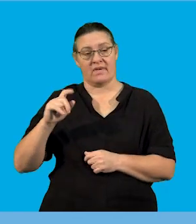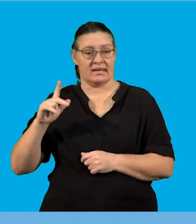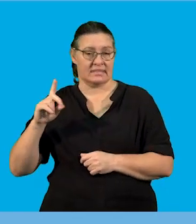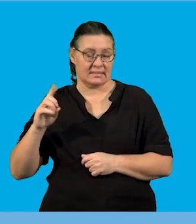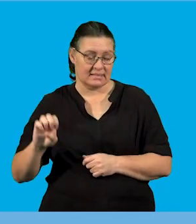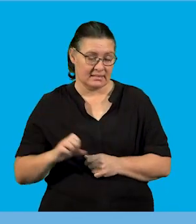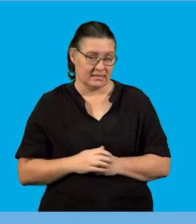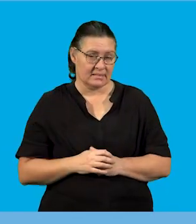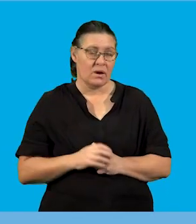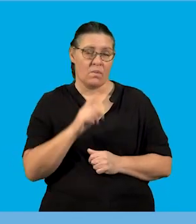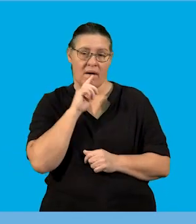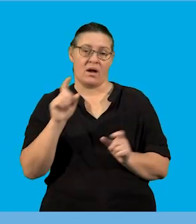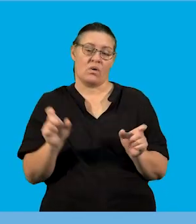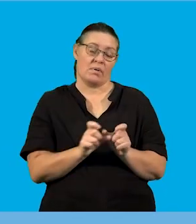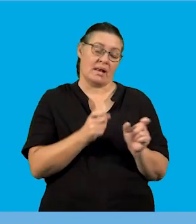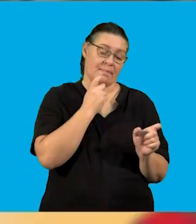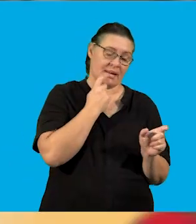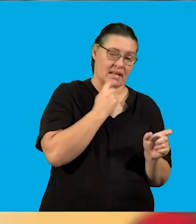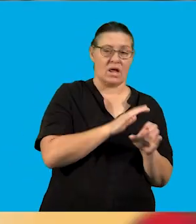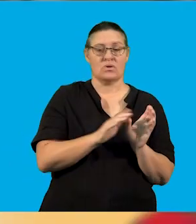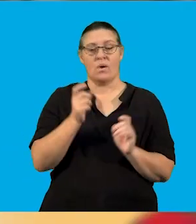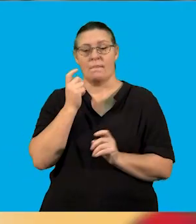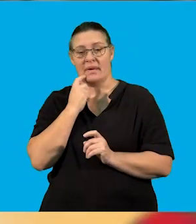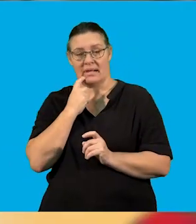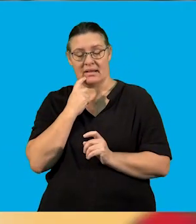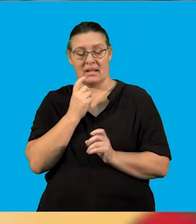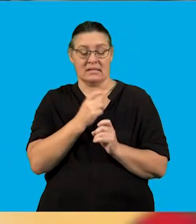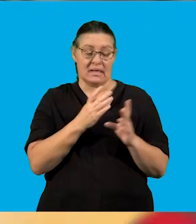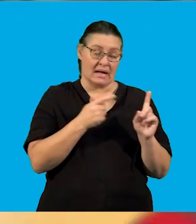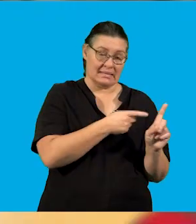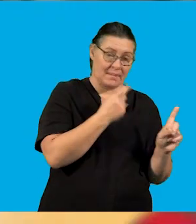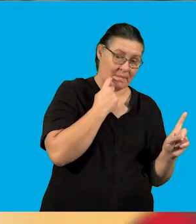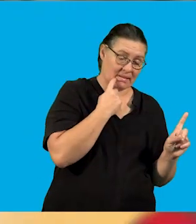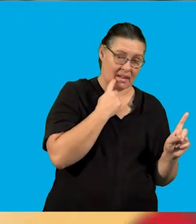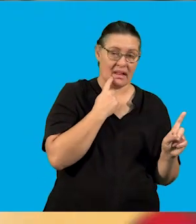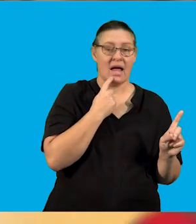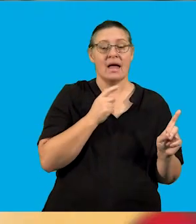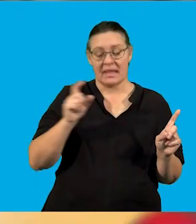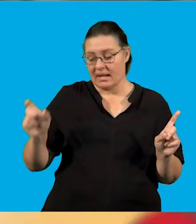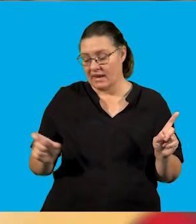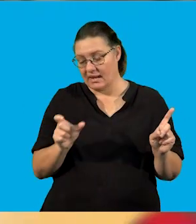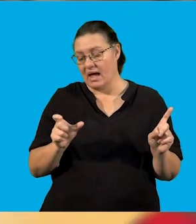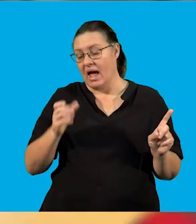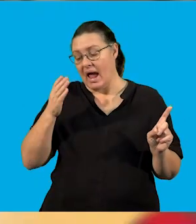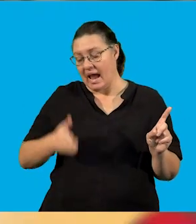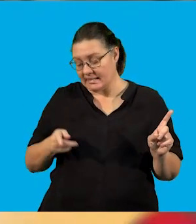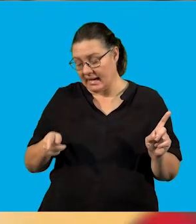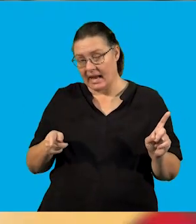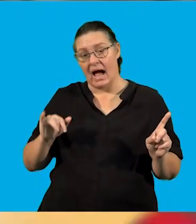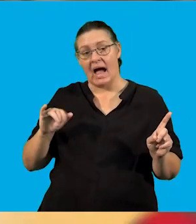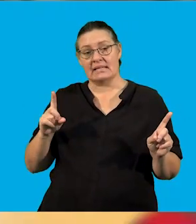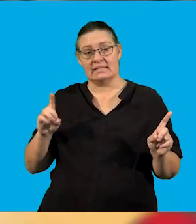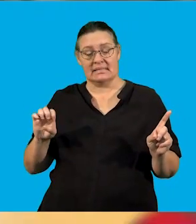magnesium sulfide, because again, it's a combination of the metal, nonmetal. Start with the metal, and with the nonmetal, change